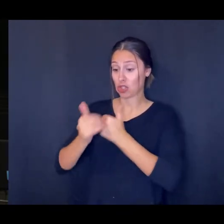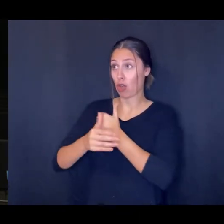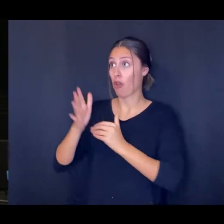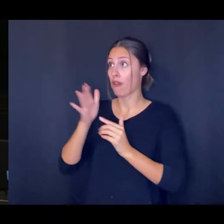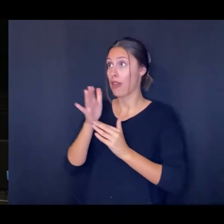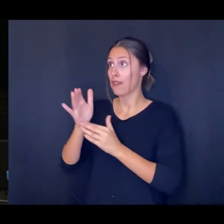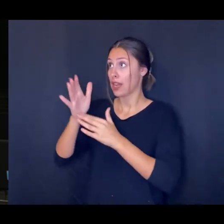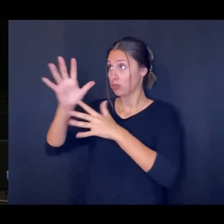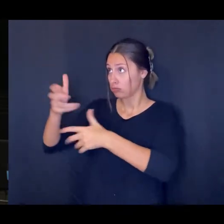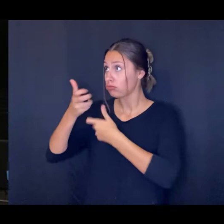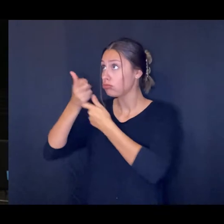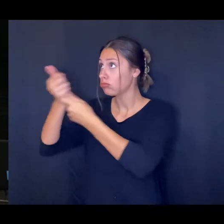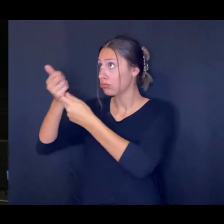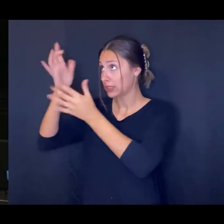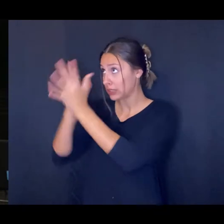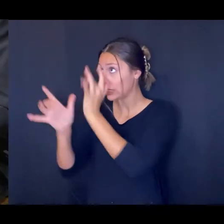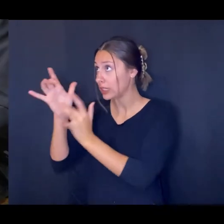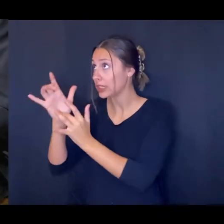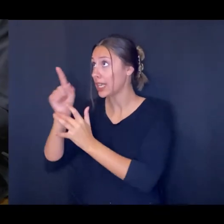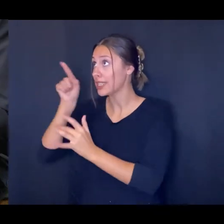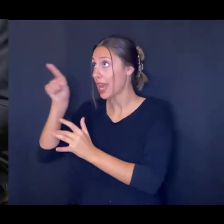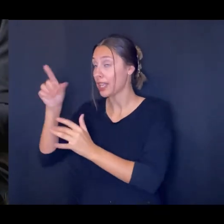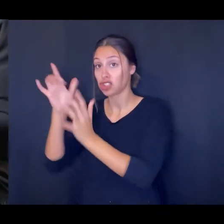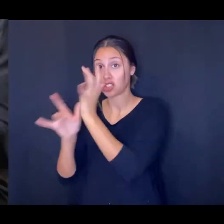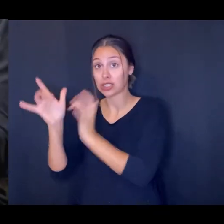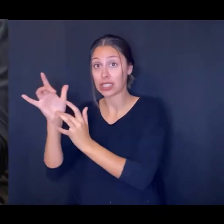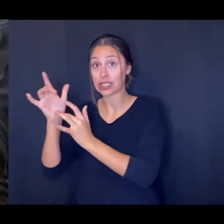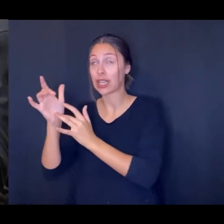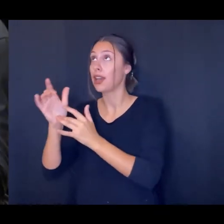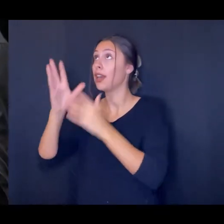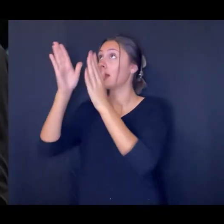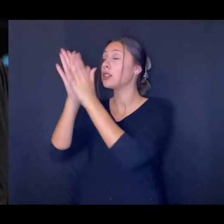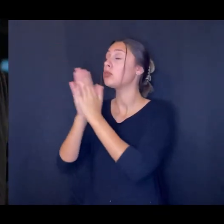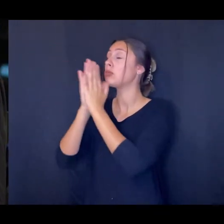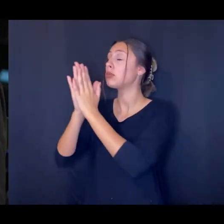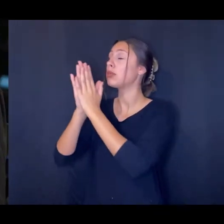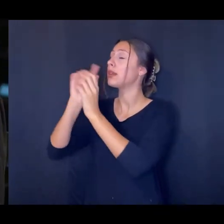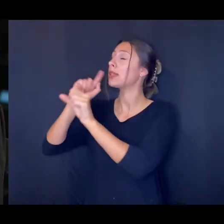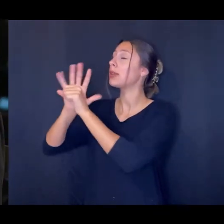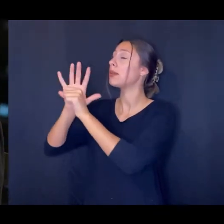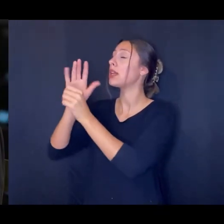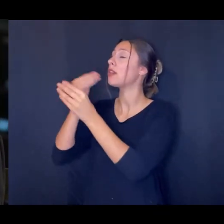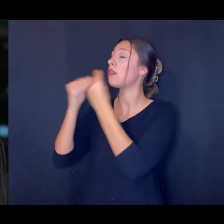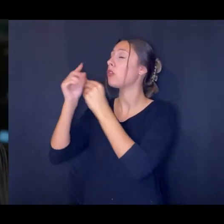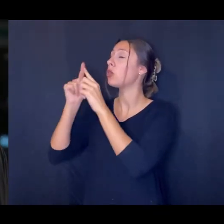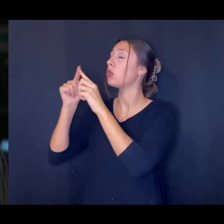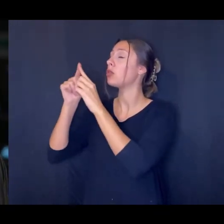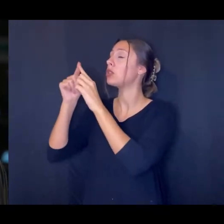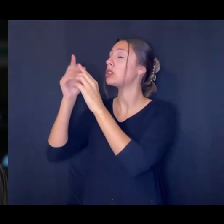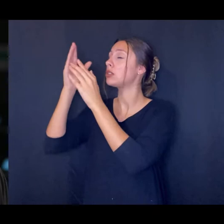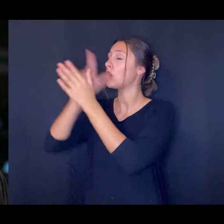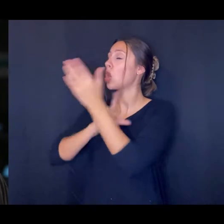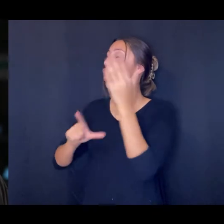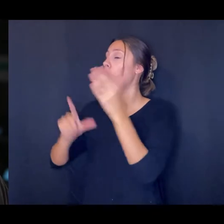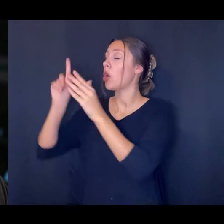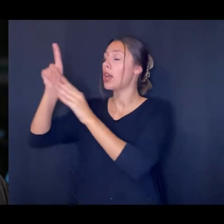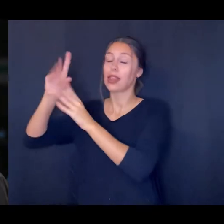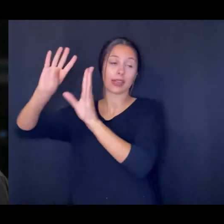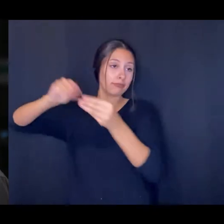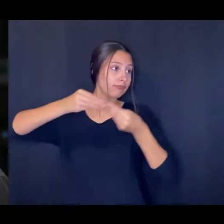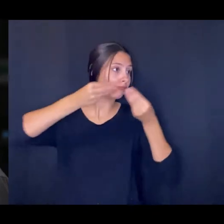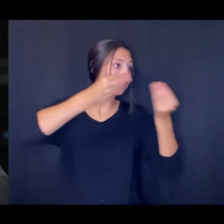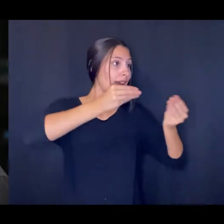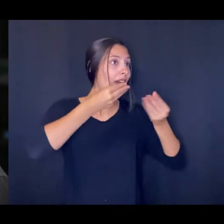Jesus. And in turn, the Lord turned around, committed that meal to God in prayer. And you know what happened? It fed over